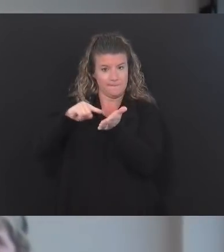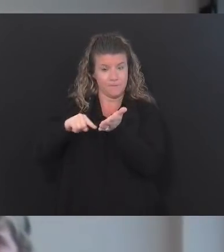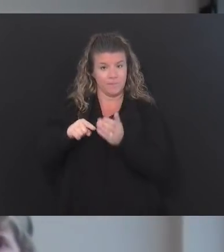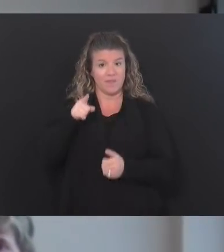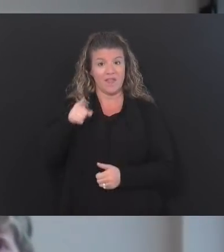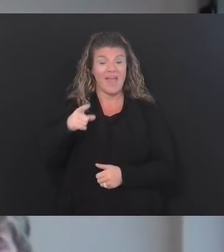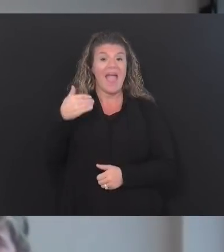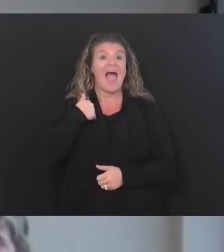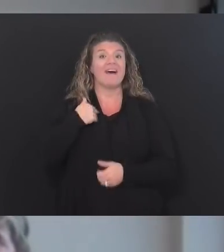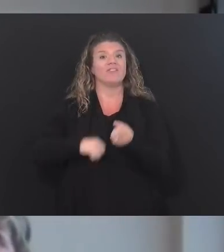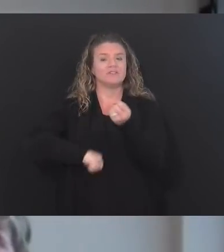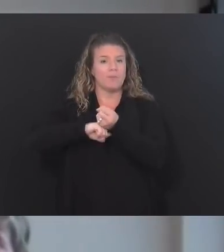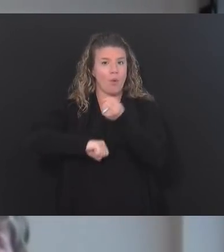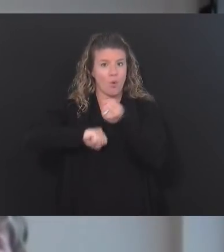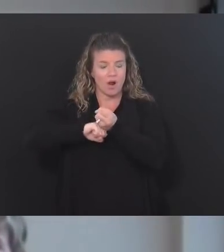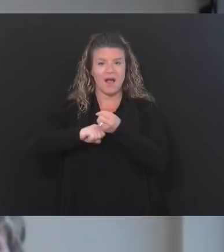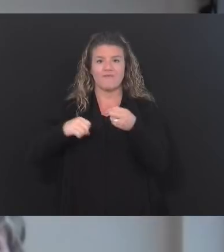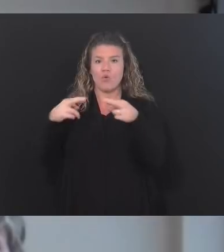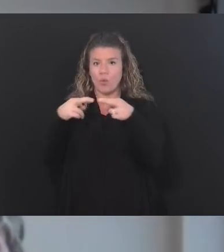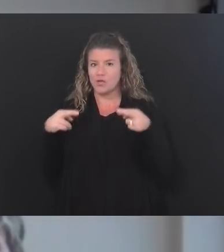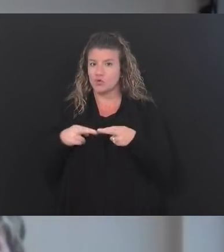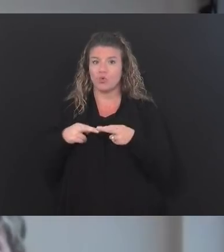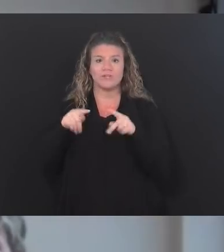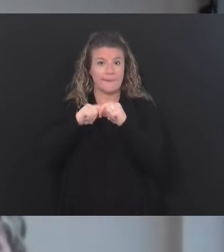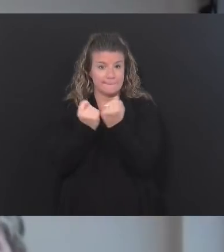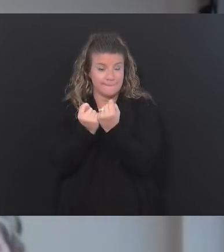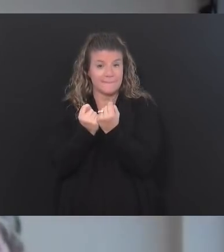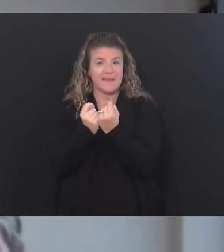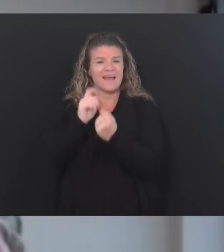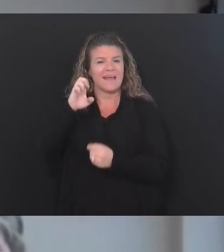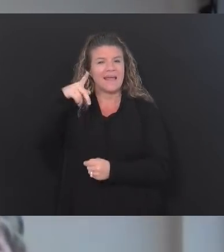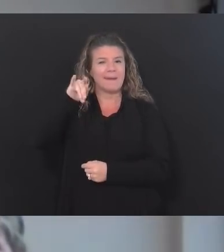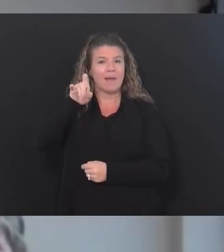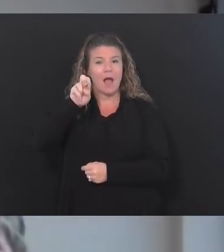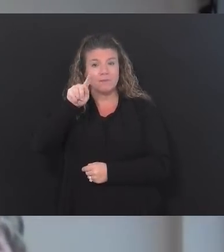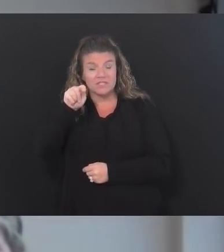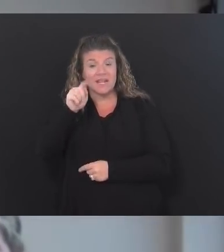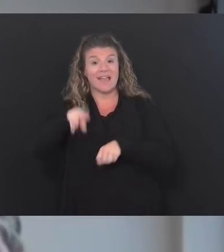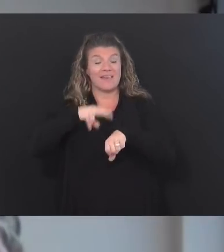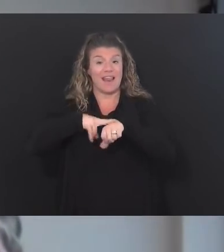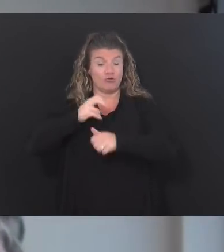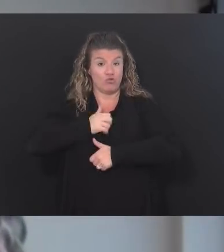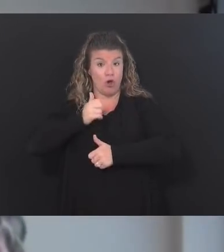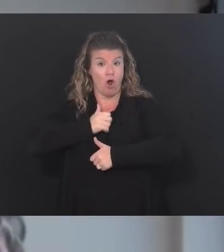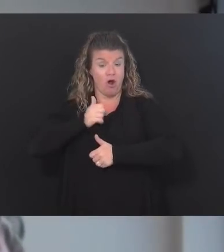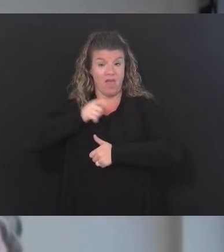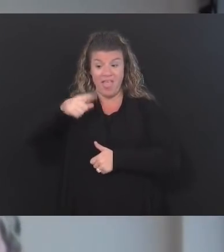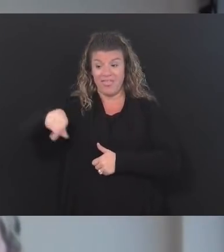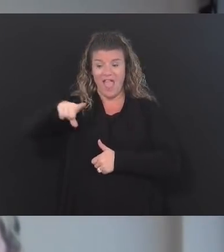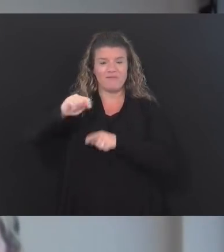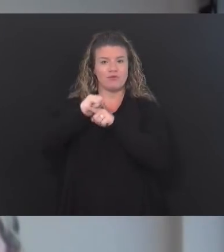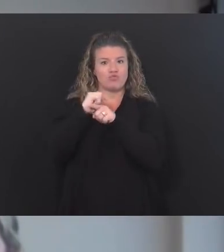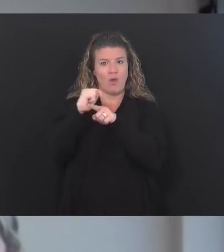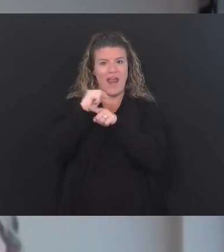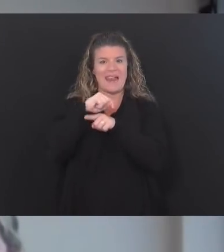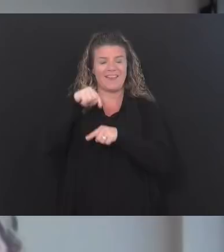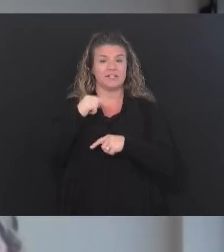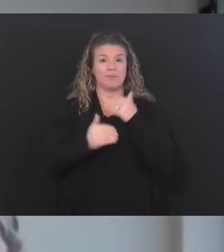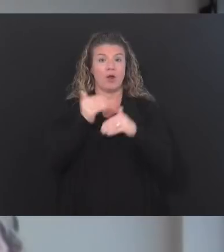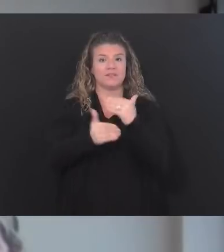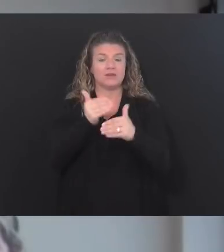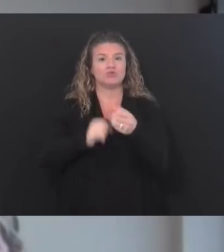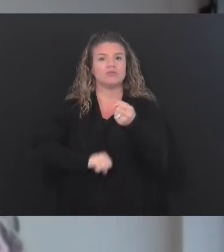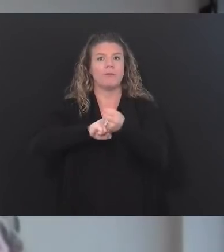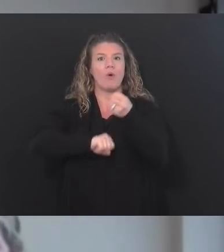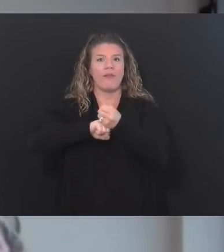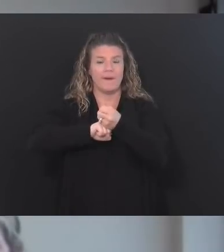have the support of both a regional epidemiologist and some National Guard that have also been trained in this process to support